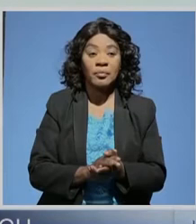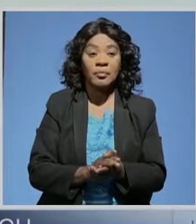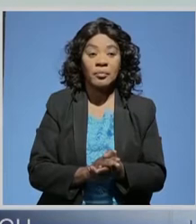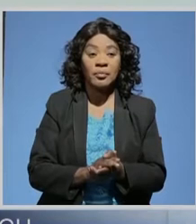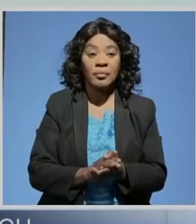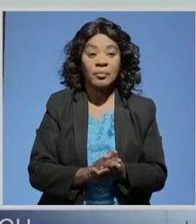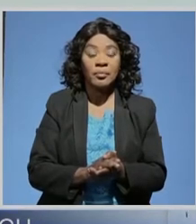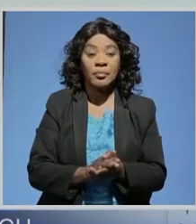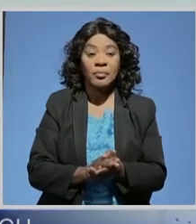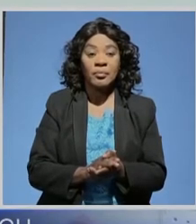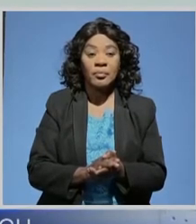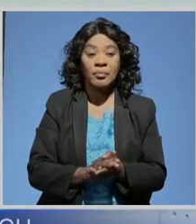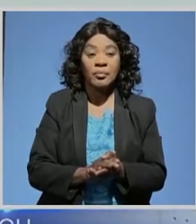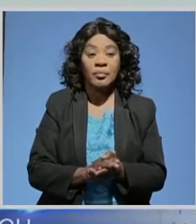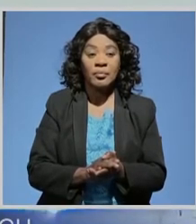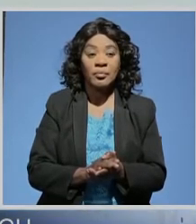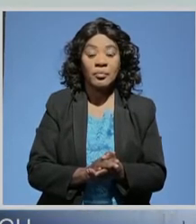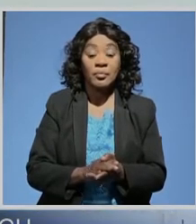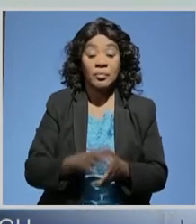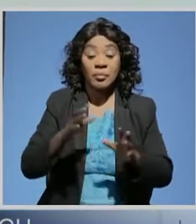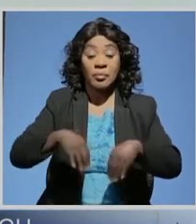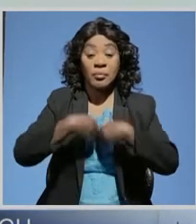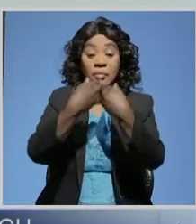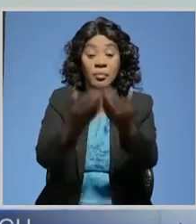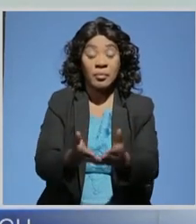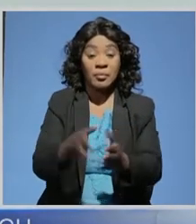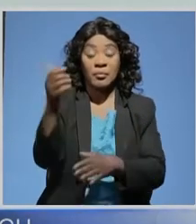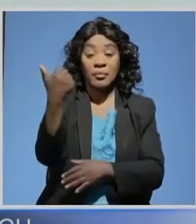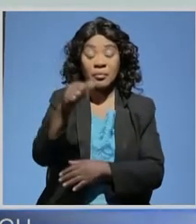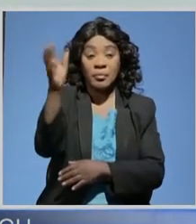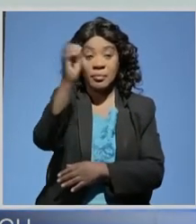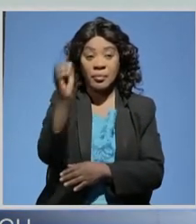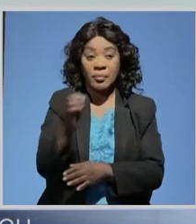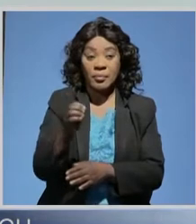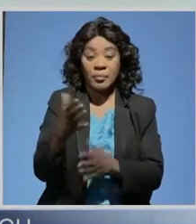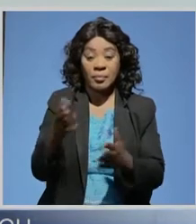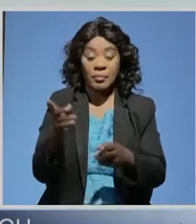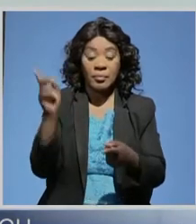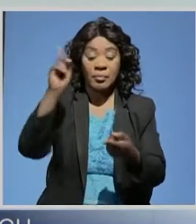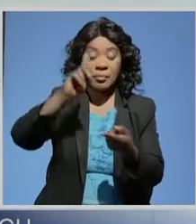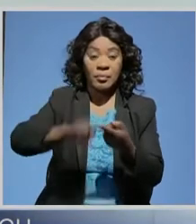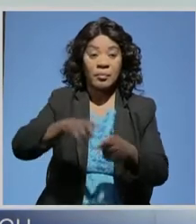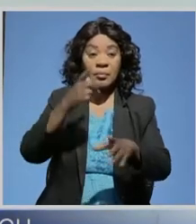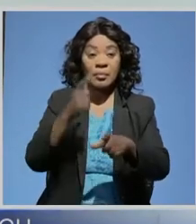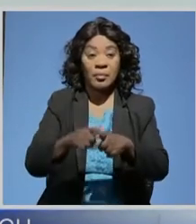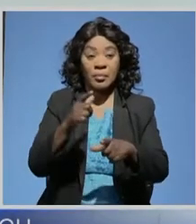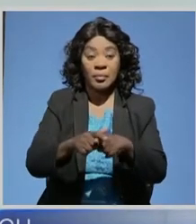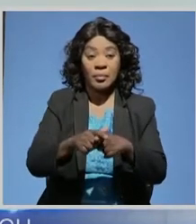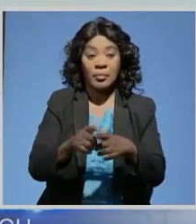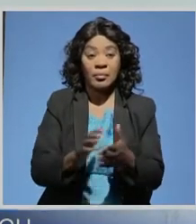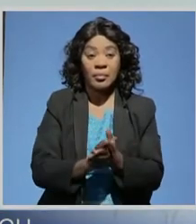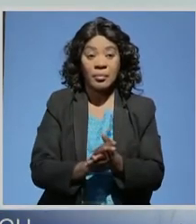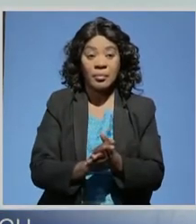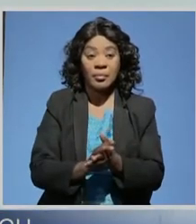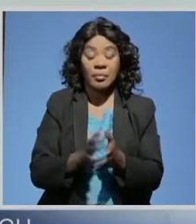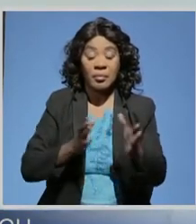assessment is that even though we have given the 10% up to December, it's likely that we will